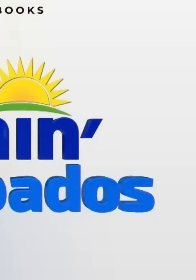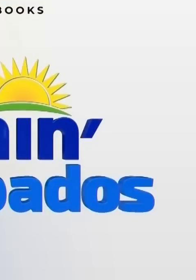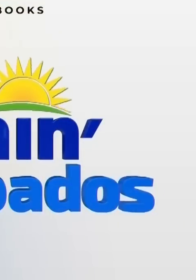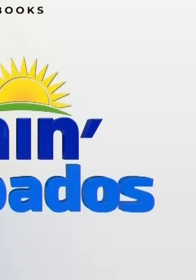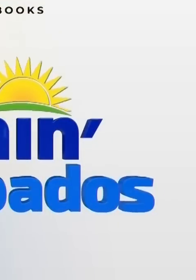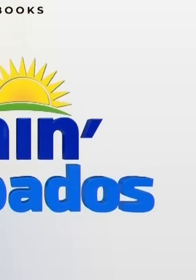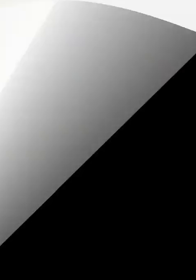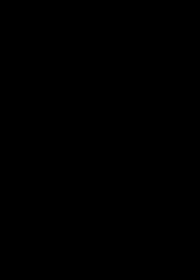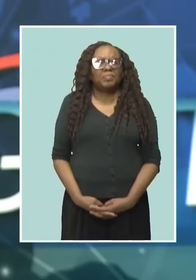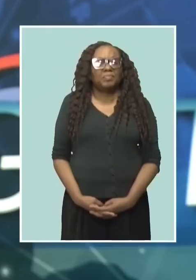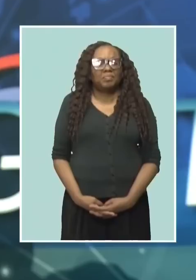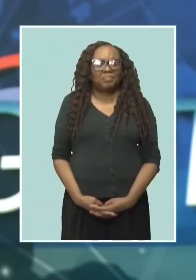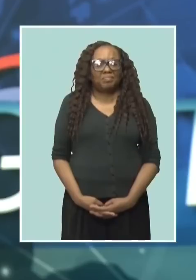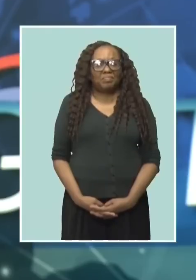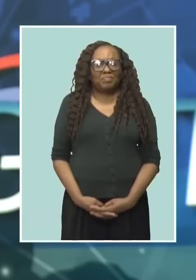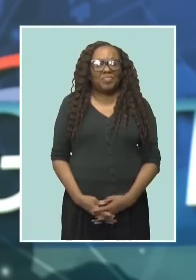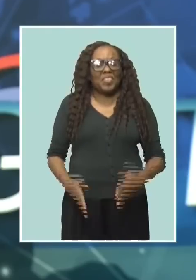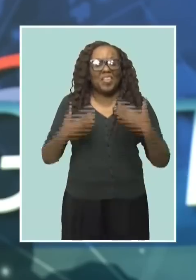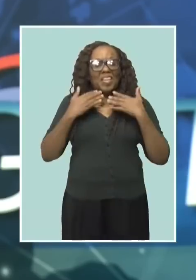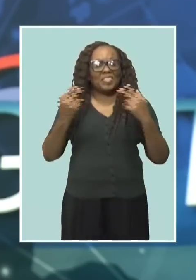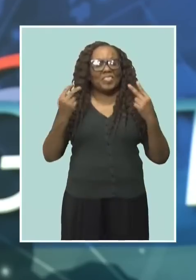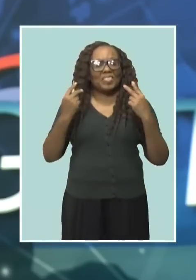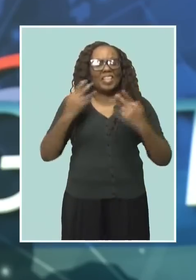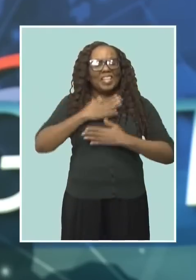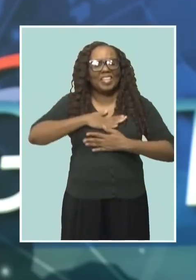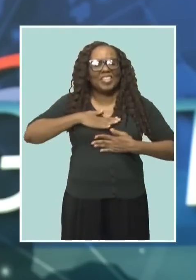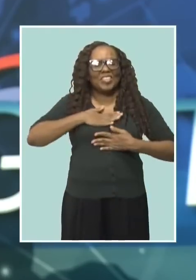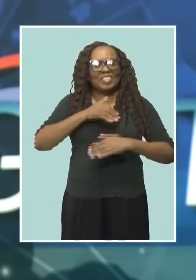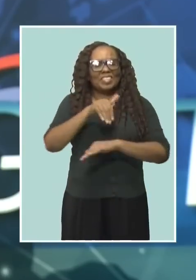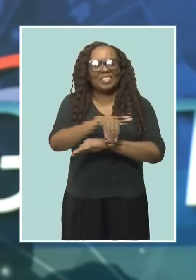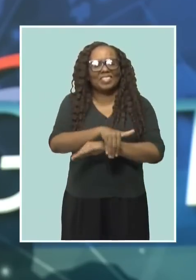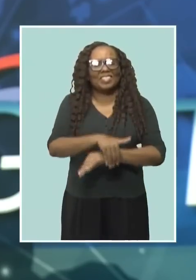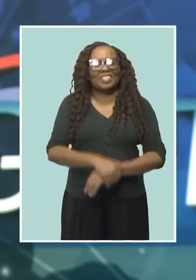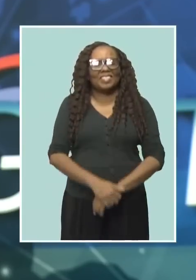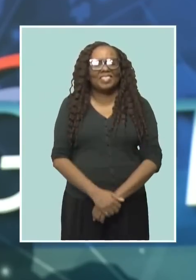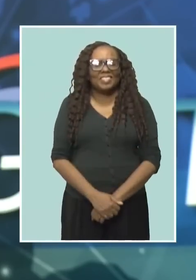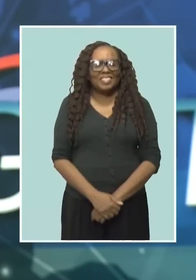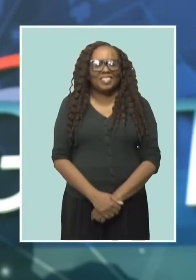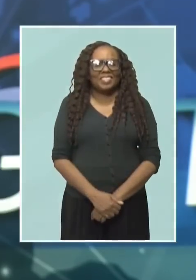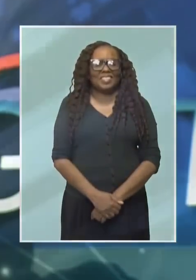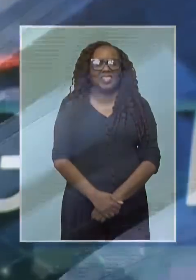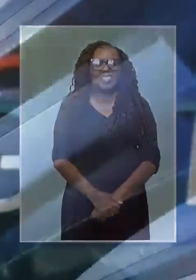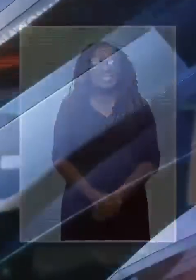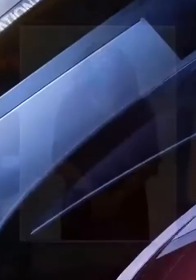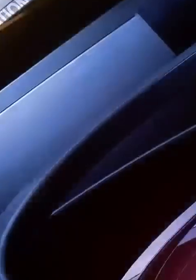Thanks for viewing. Do enjoy the rest of your evening.